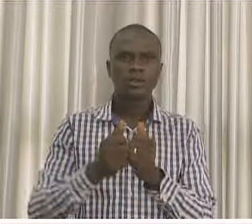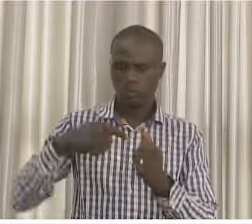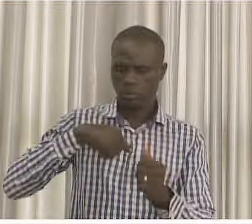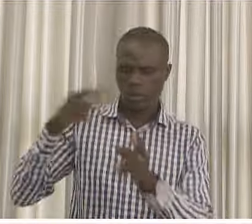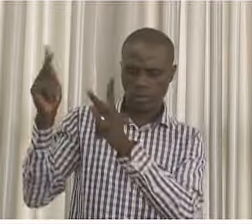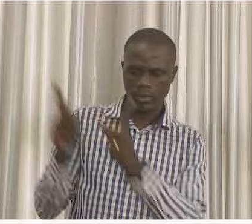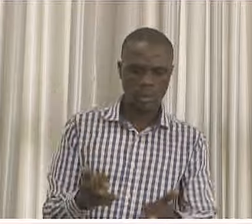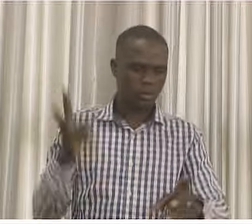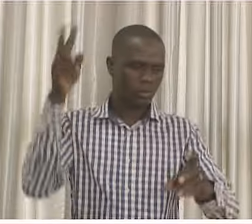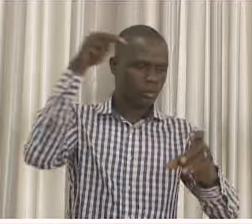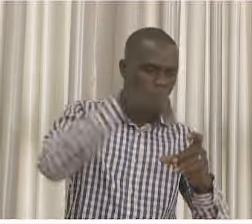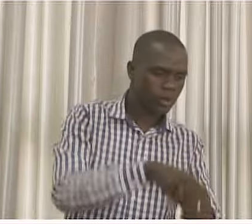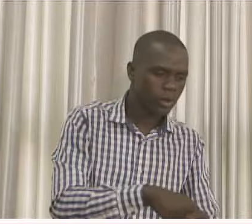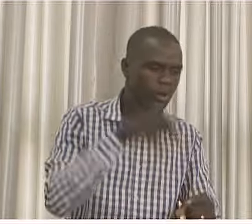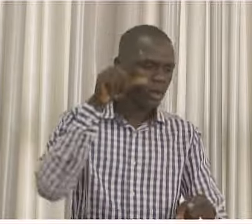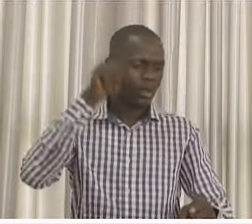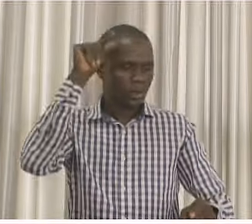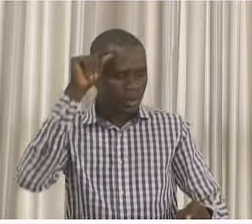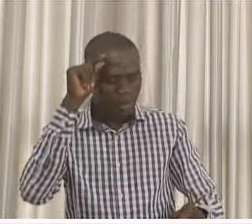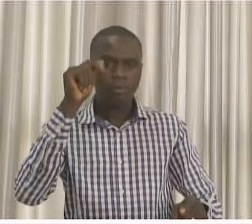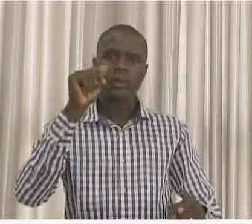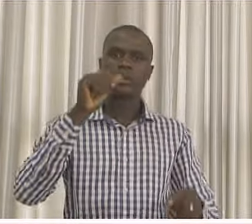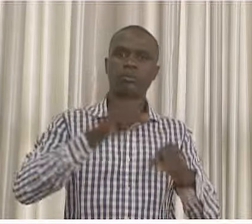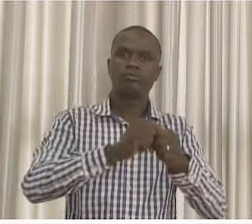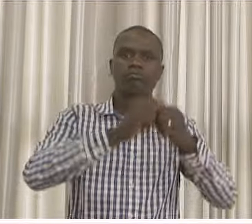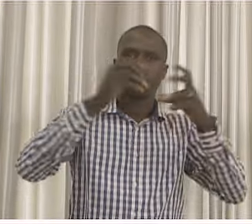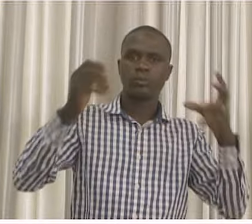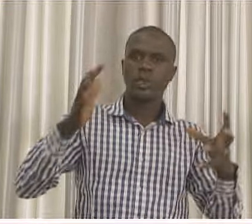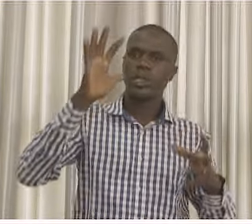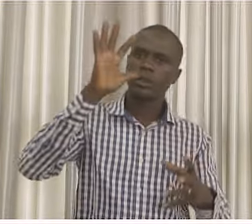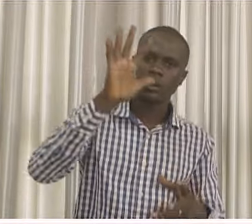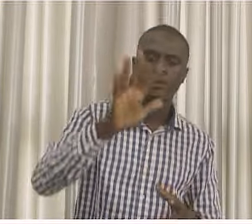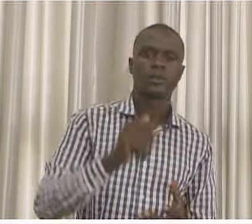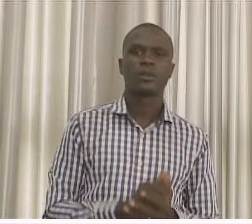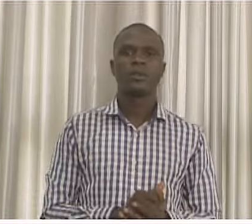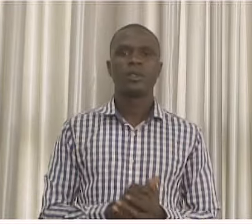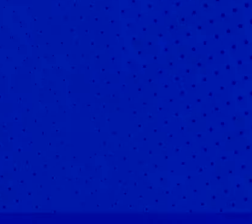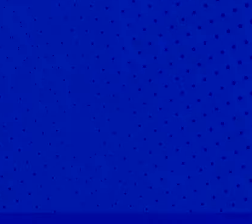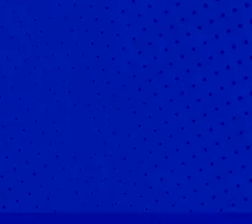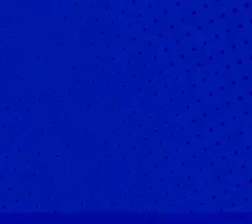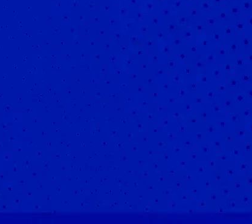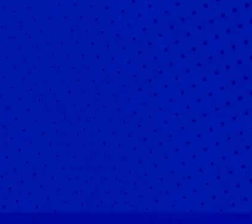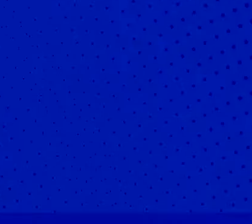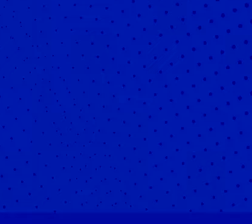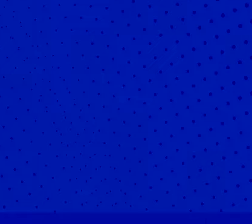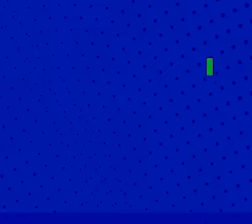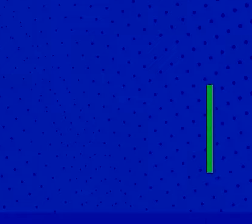and see what does it mean to my community, what it mean for my chiefdom, what it mean for my country.